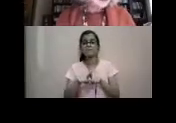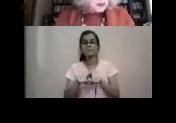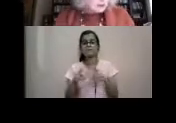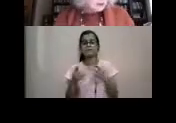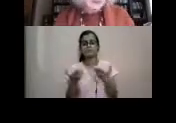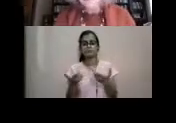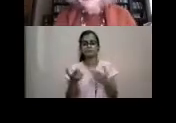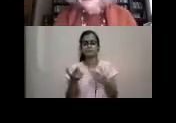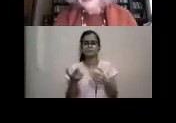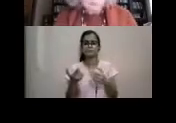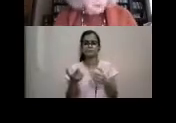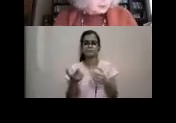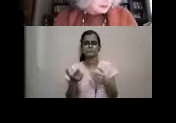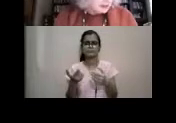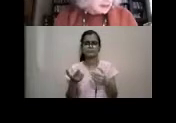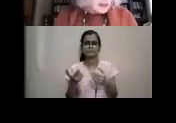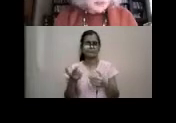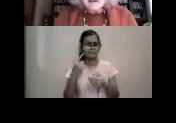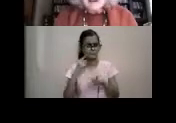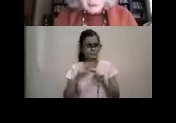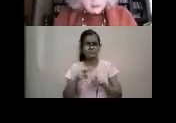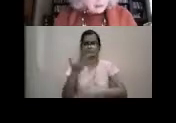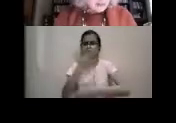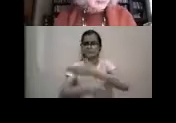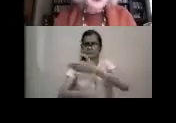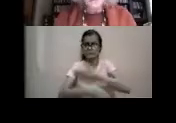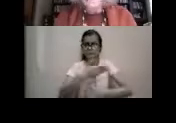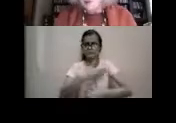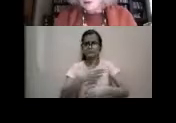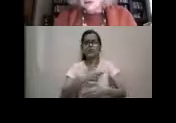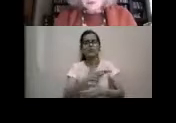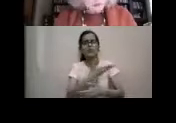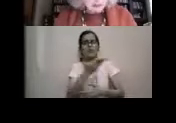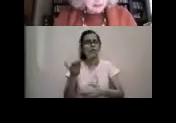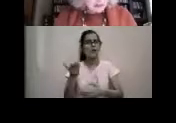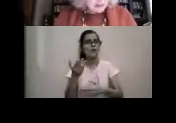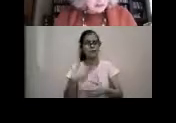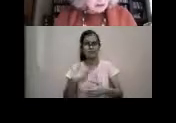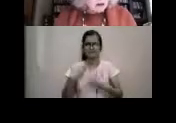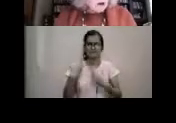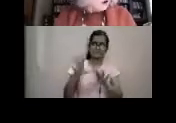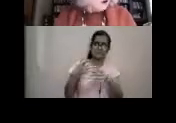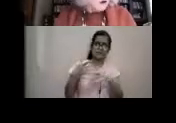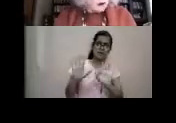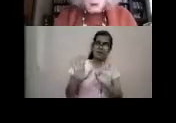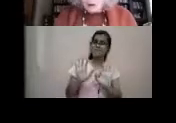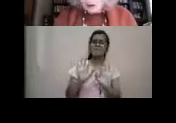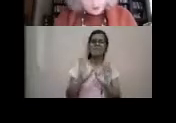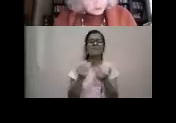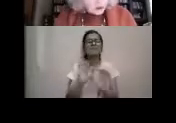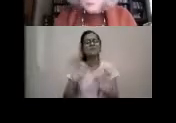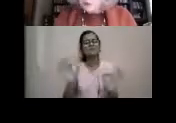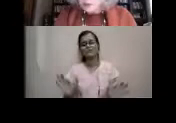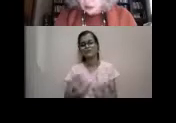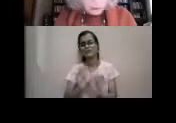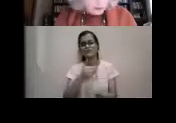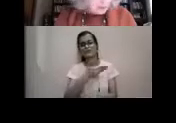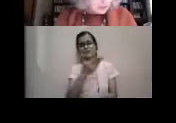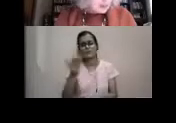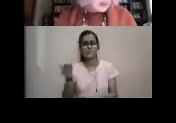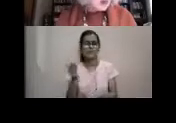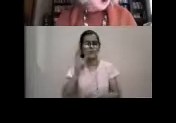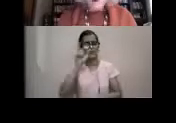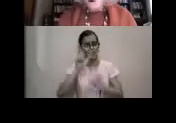we currently have a disability, none of us can avoid dependency. All our lives are